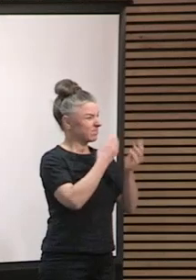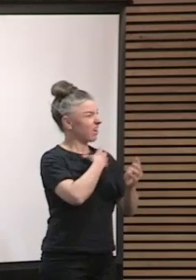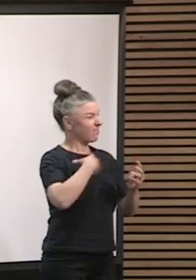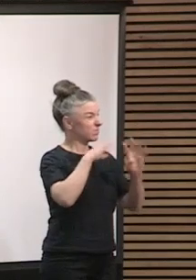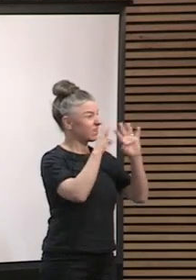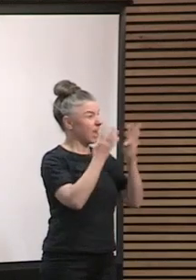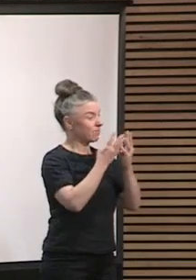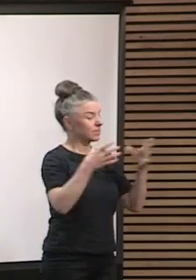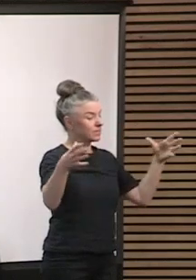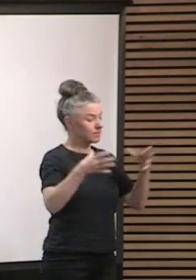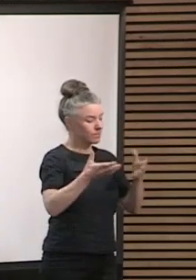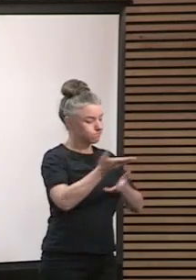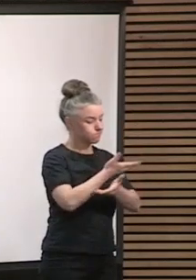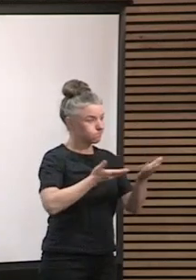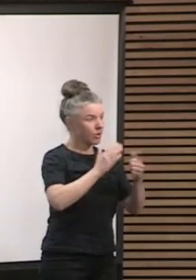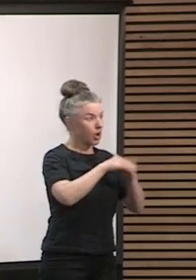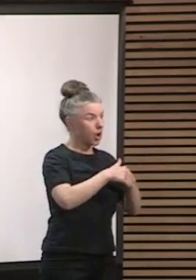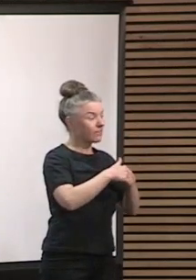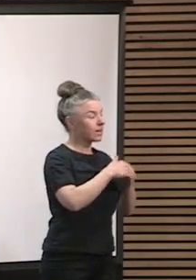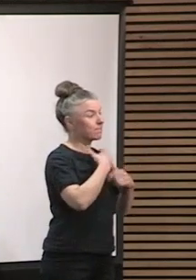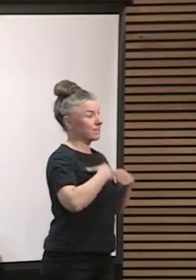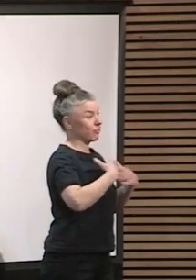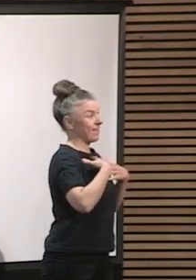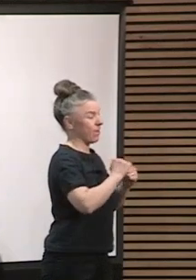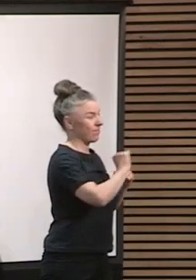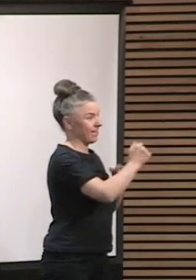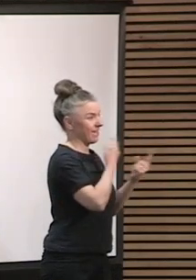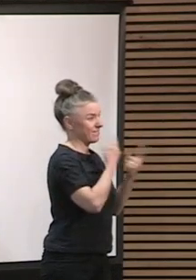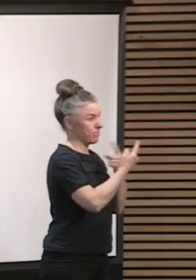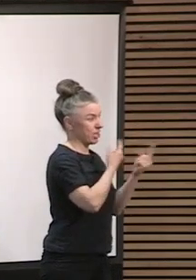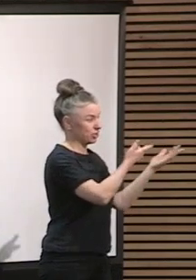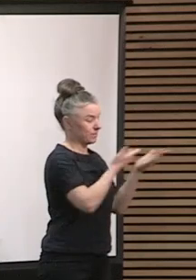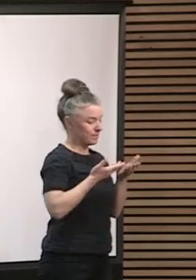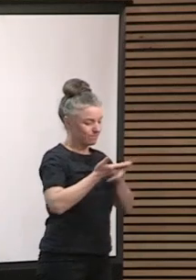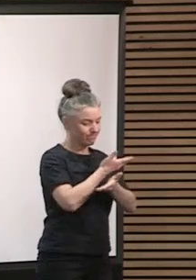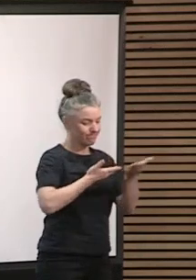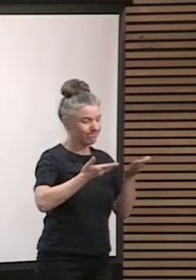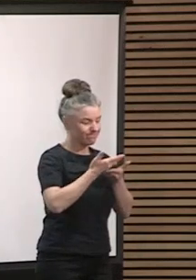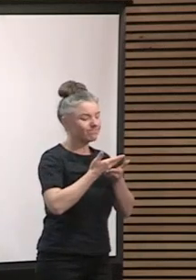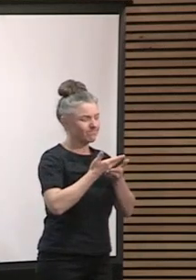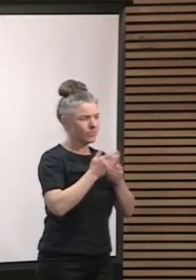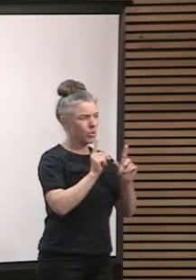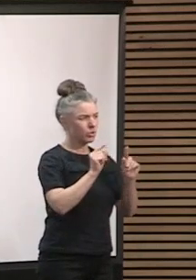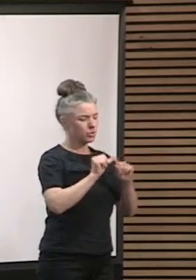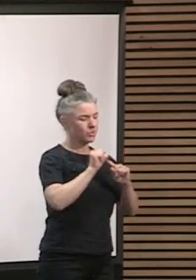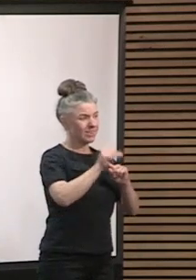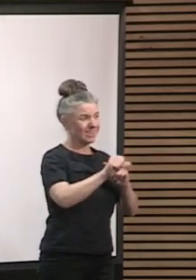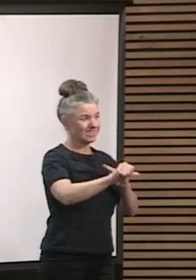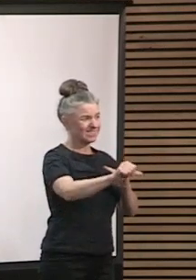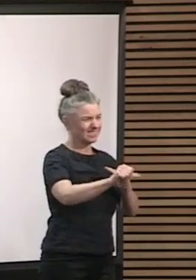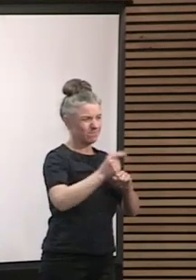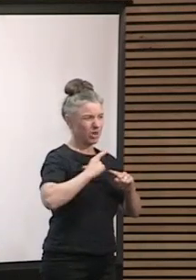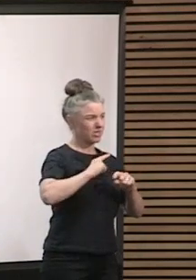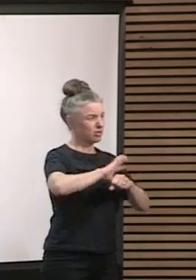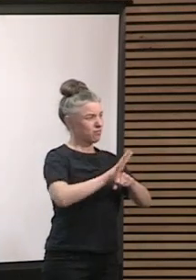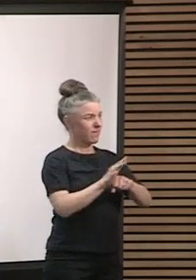information and advice from the Ministry of Health and to discuss next steps in our resurgence response plan, a